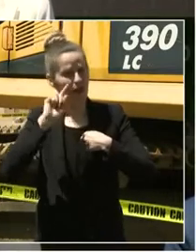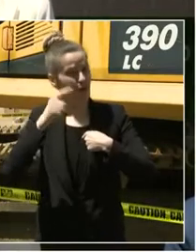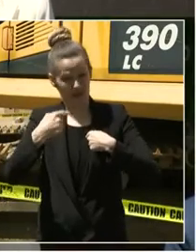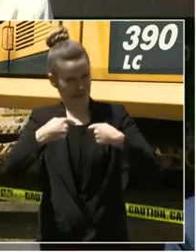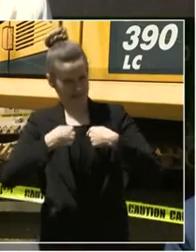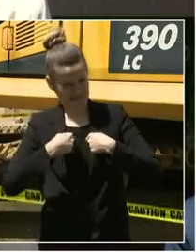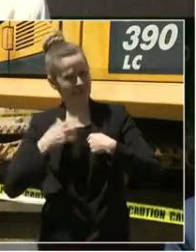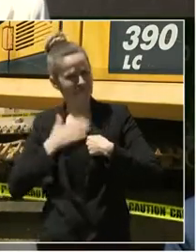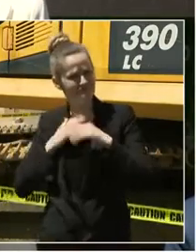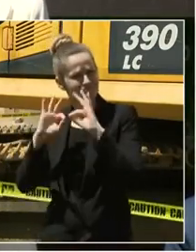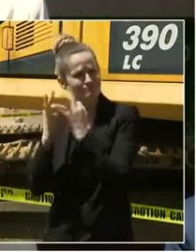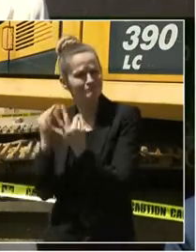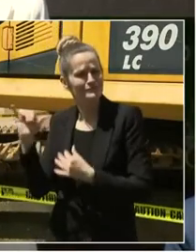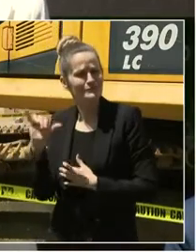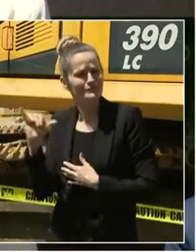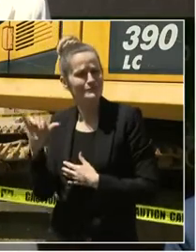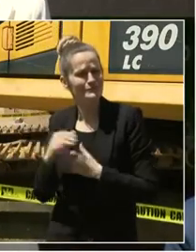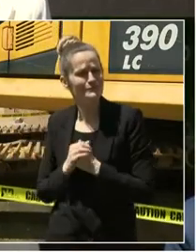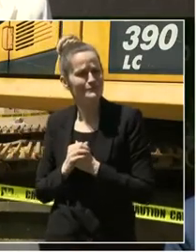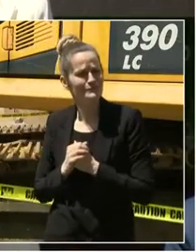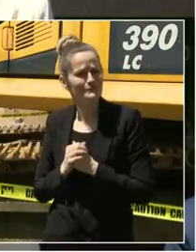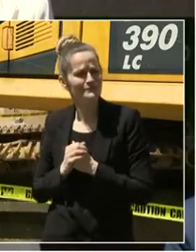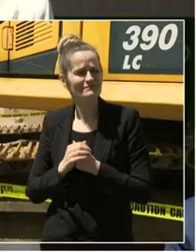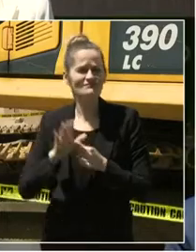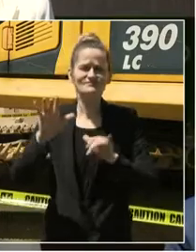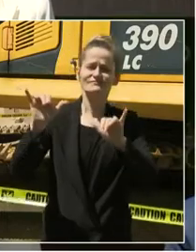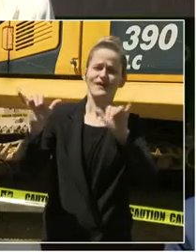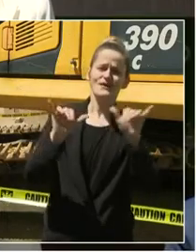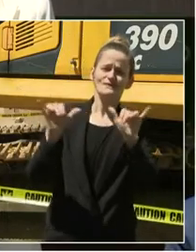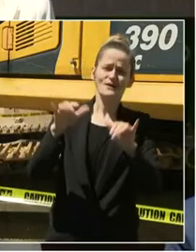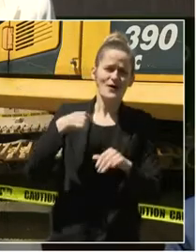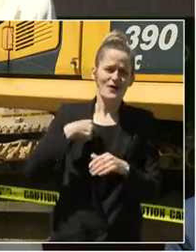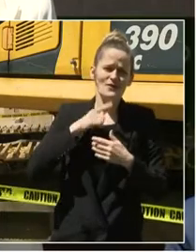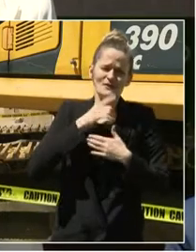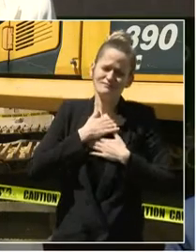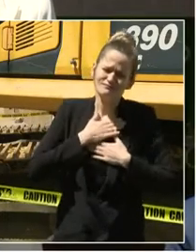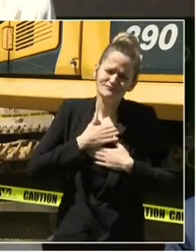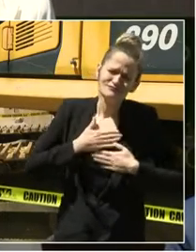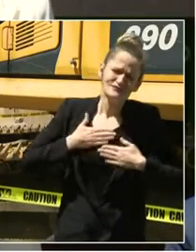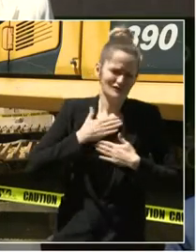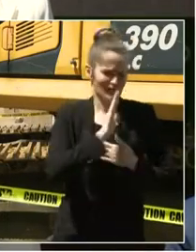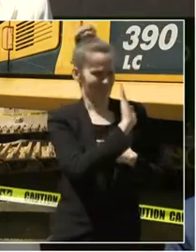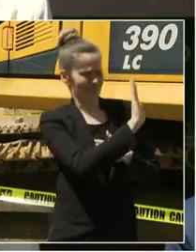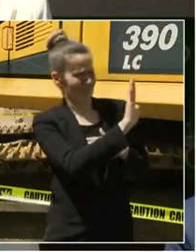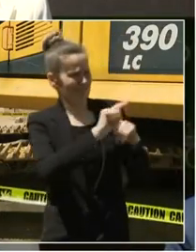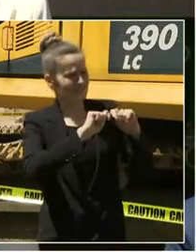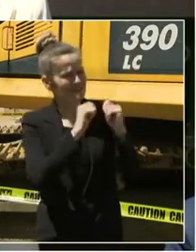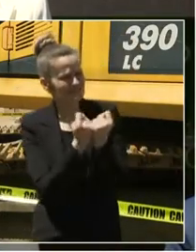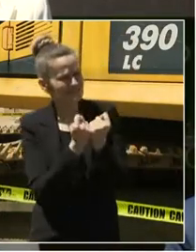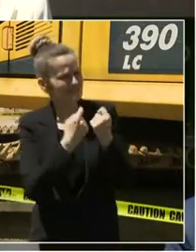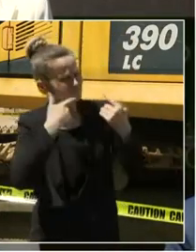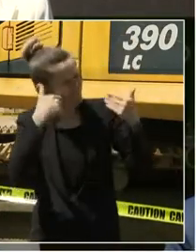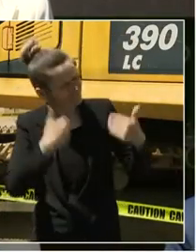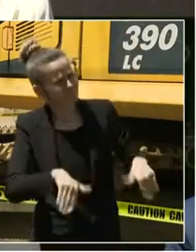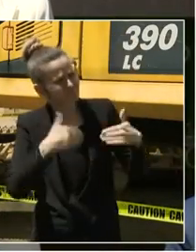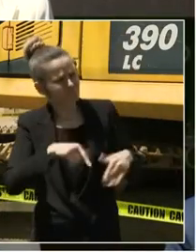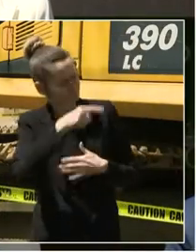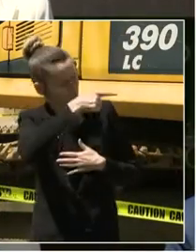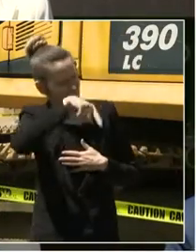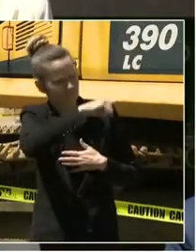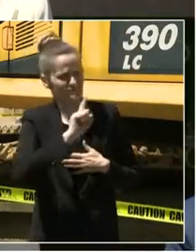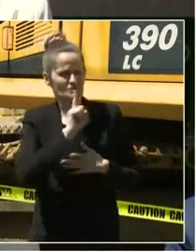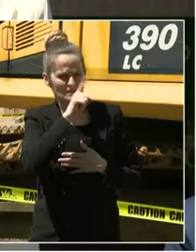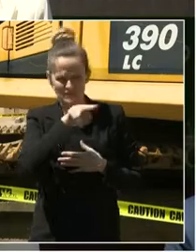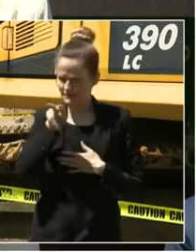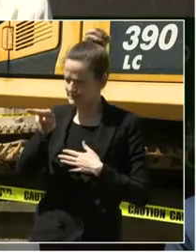particularly appreciate that the mayor and her team have centered community input through